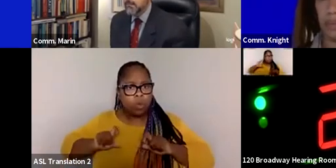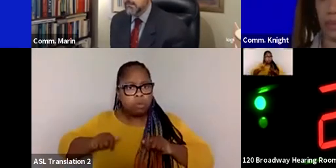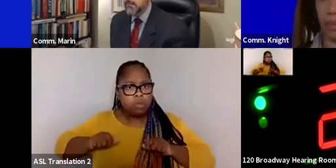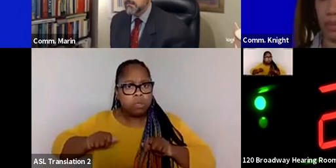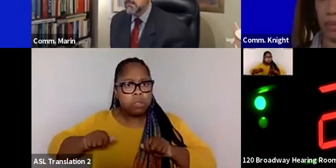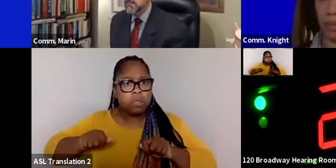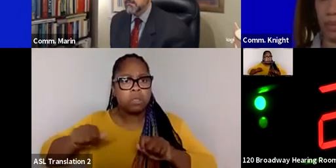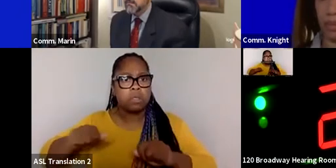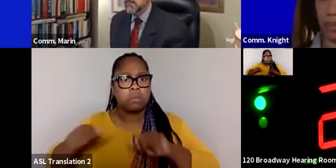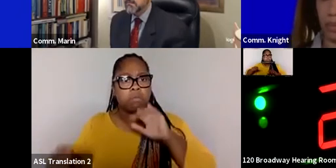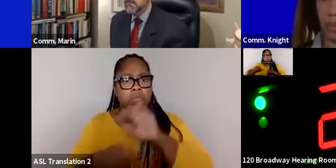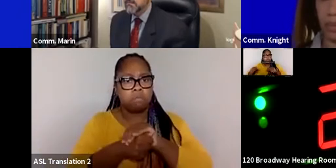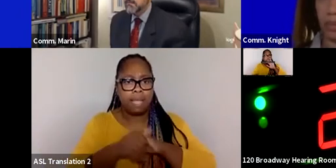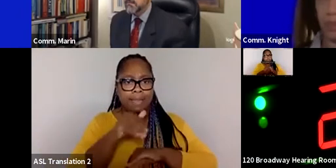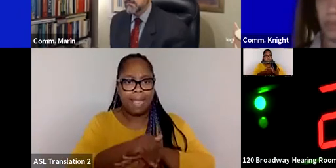First of all,